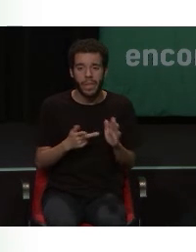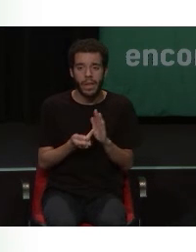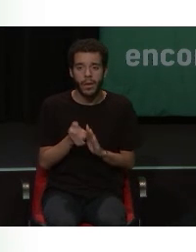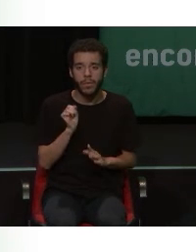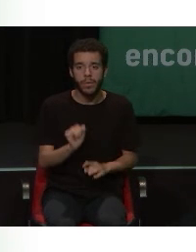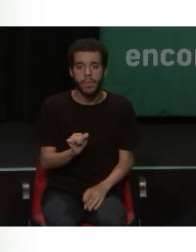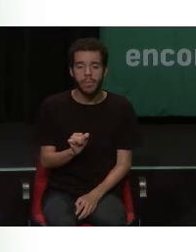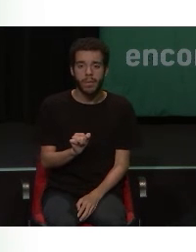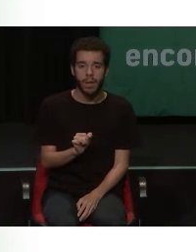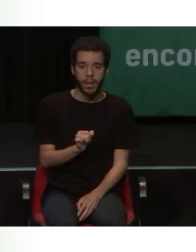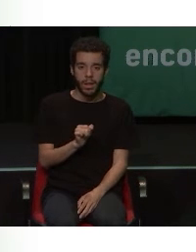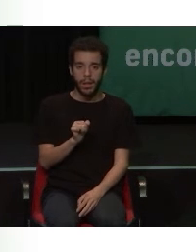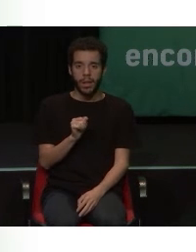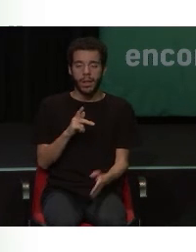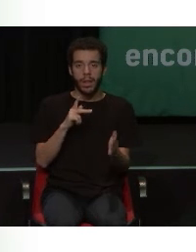with